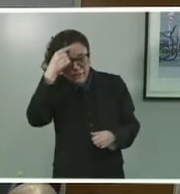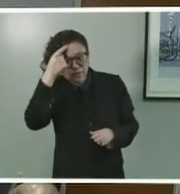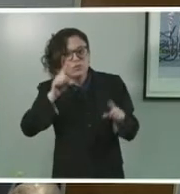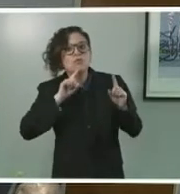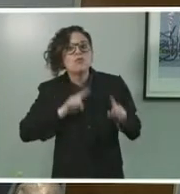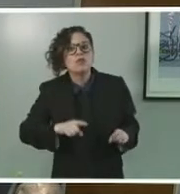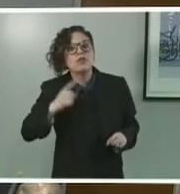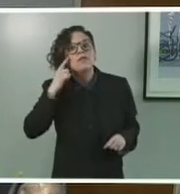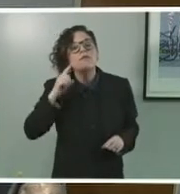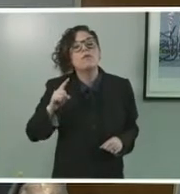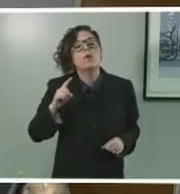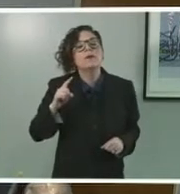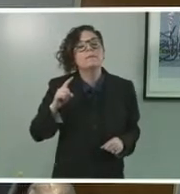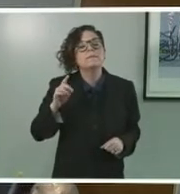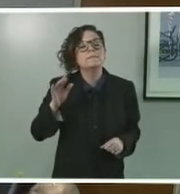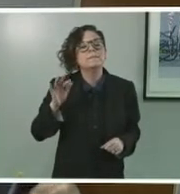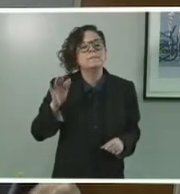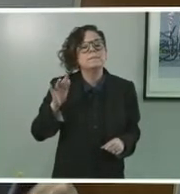regard to,